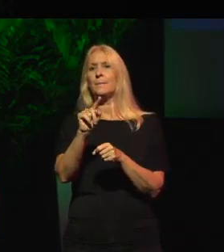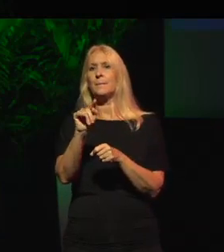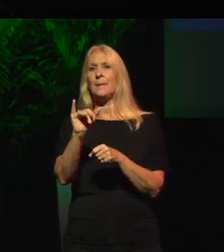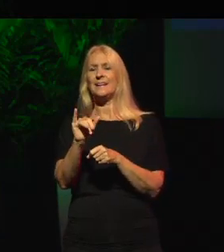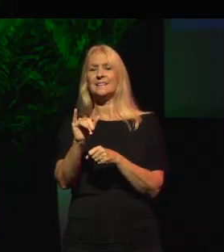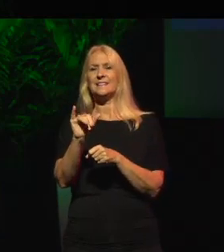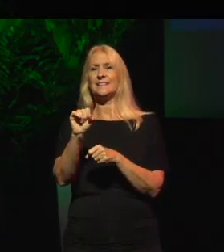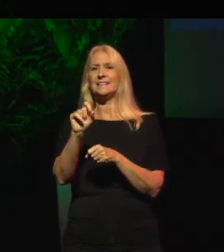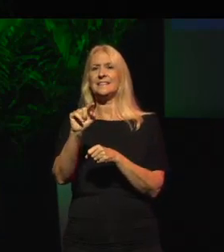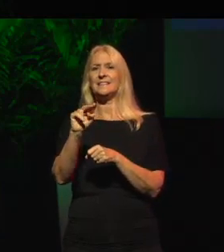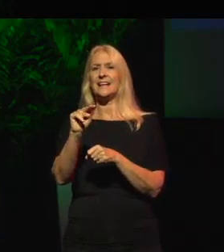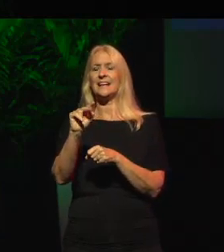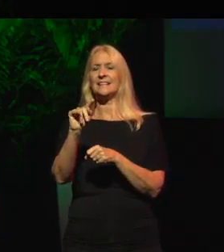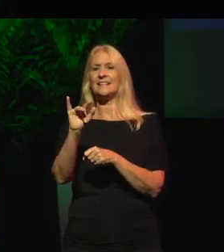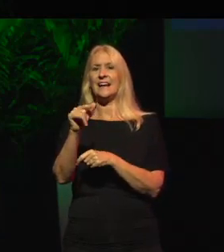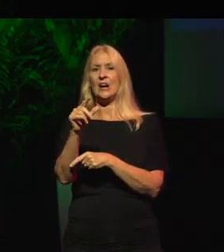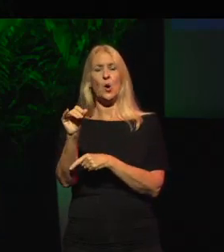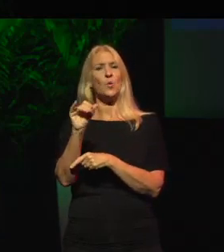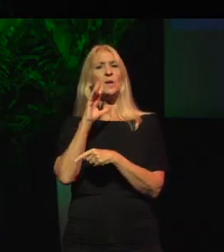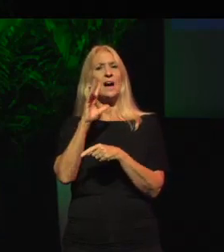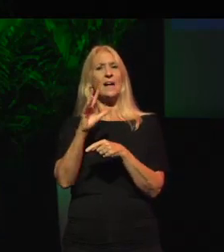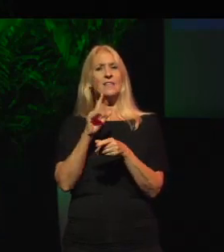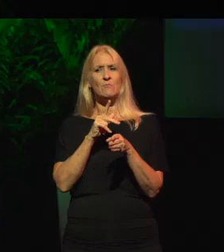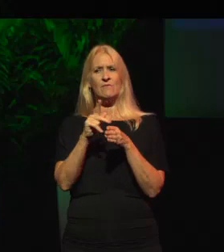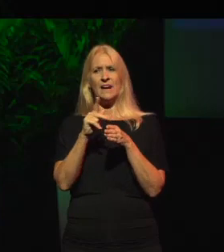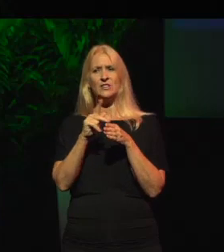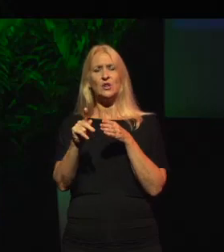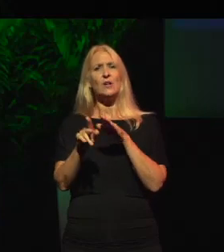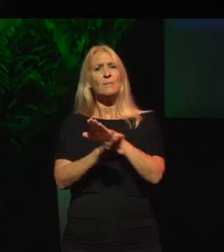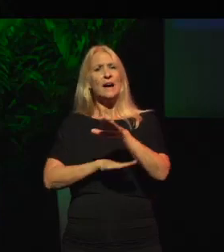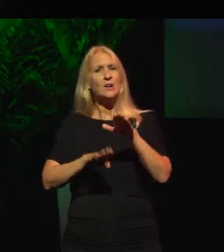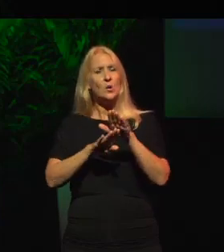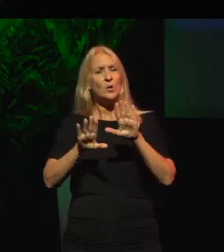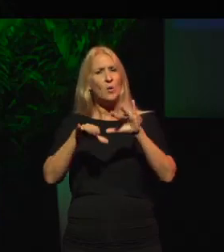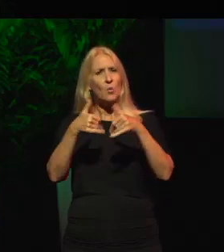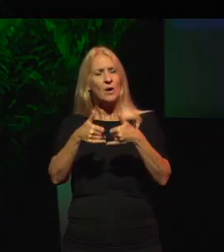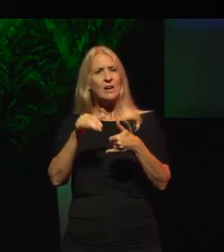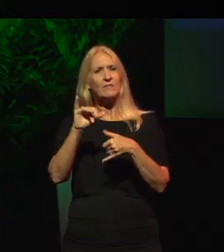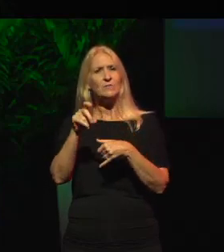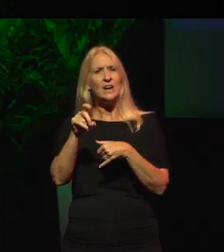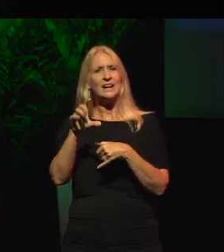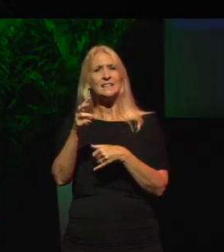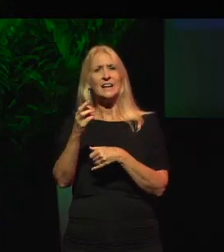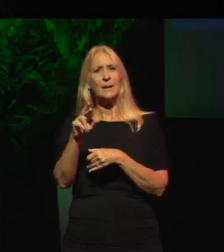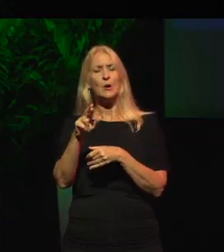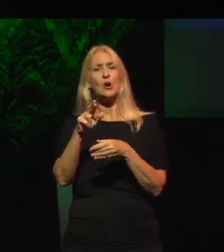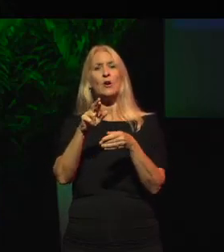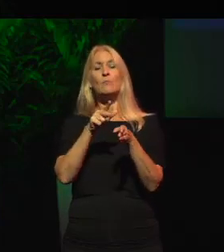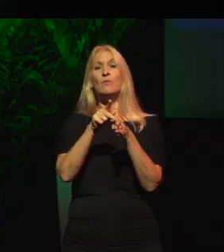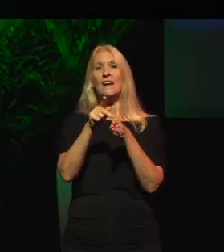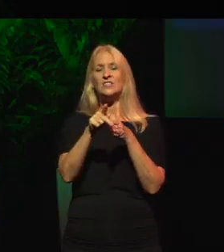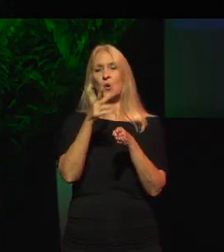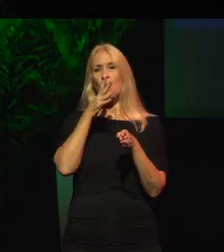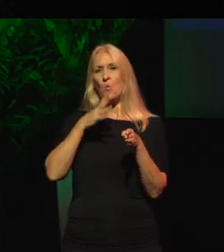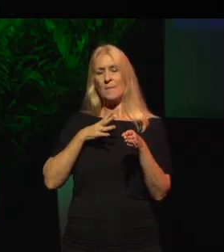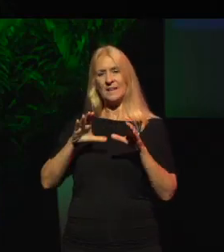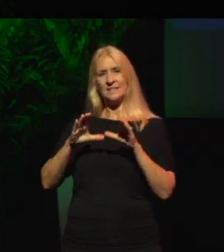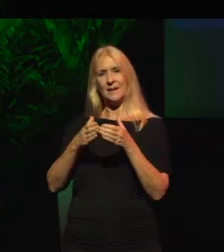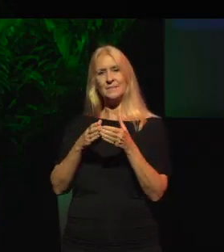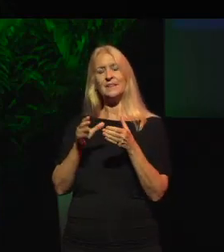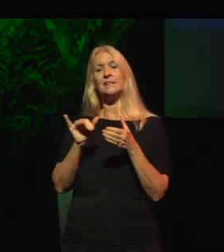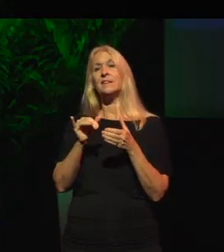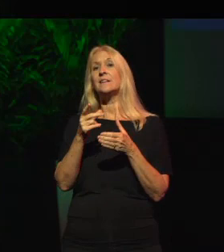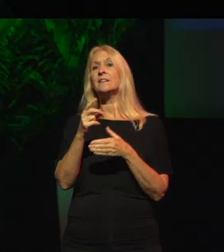was awarded the Professional Minority Woman Award from the Jack's Chamber Professional Women's Council. And Dr. Mary